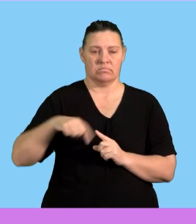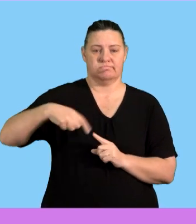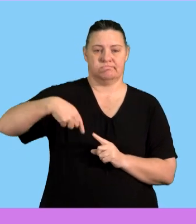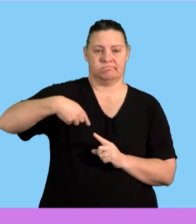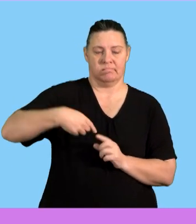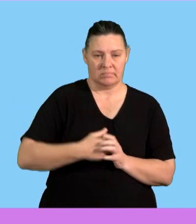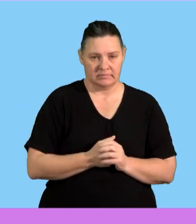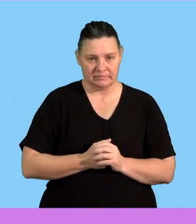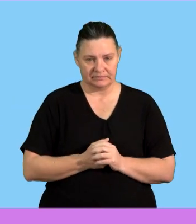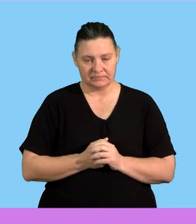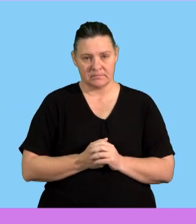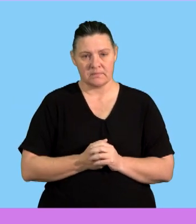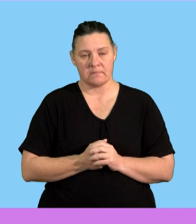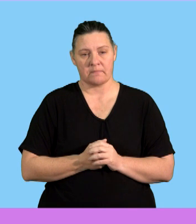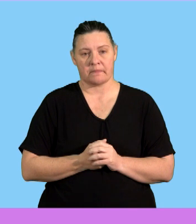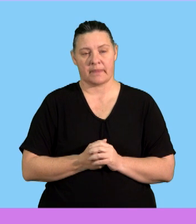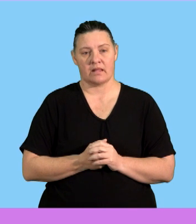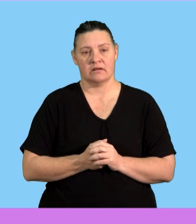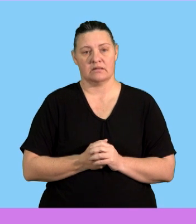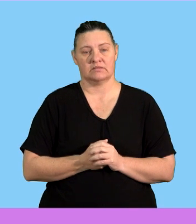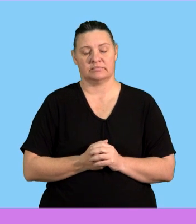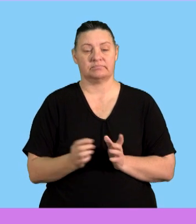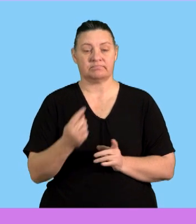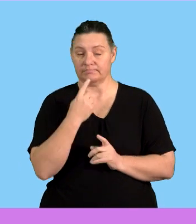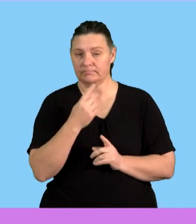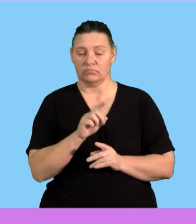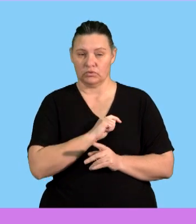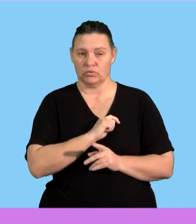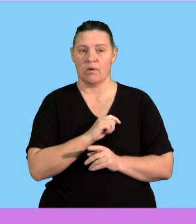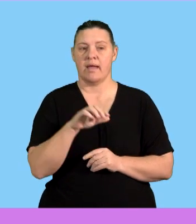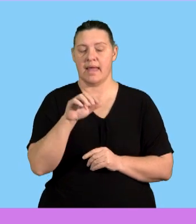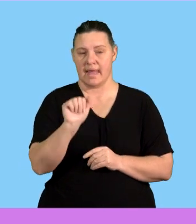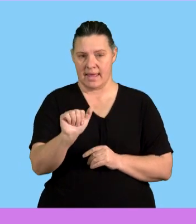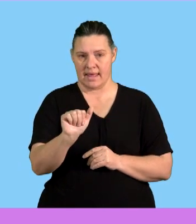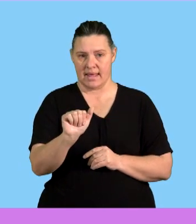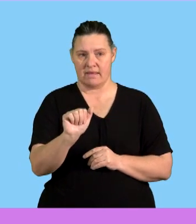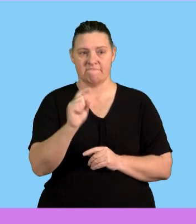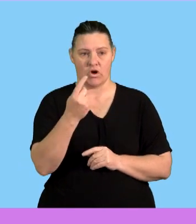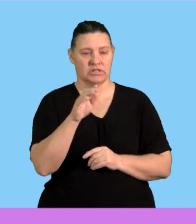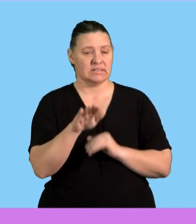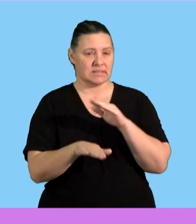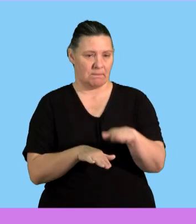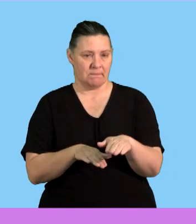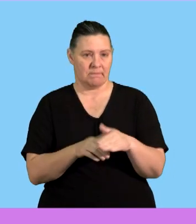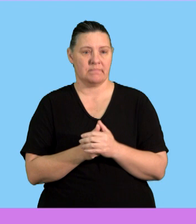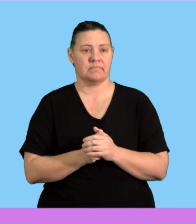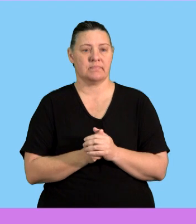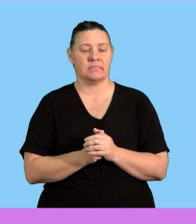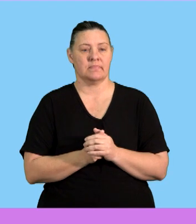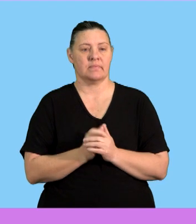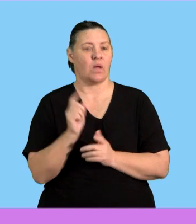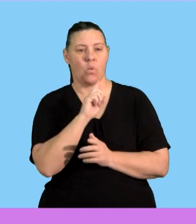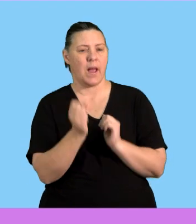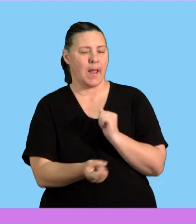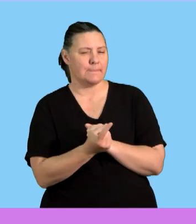winding. Now guys, if I look at this, I'll definitely say that figure A is the first step. What